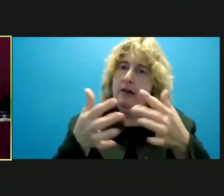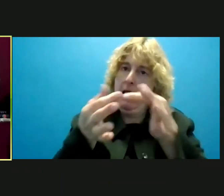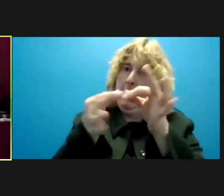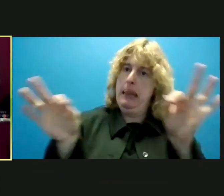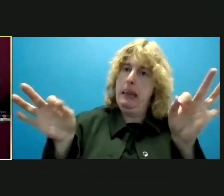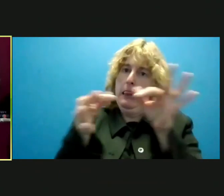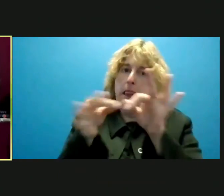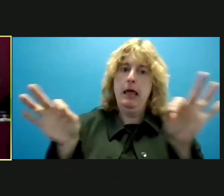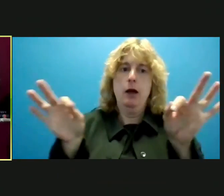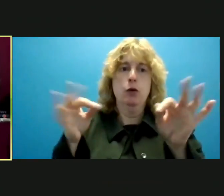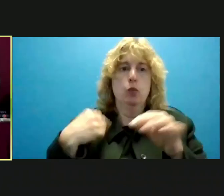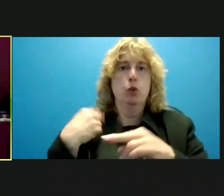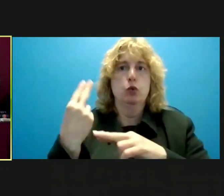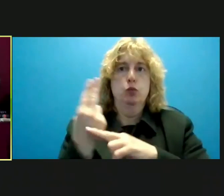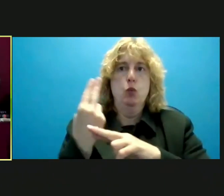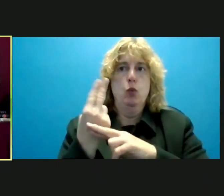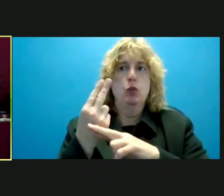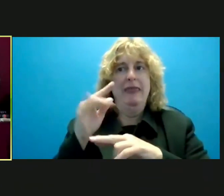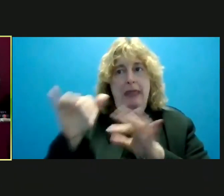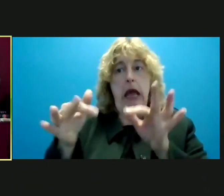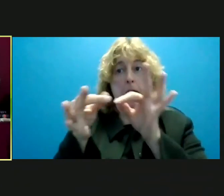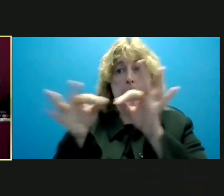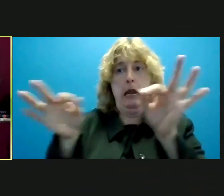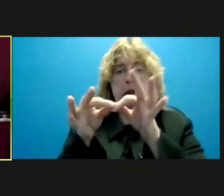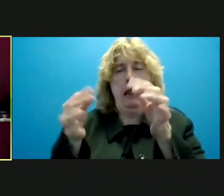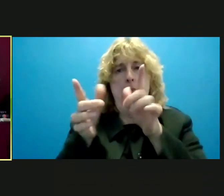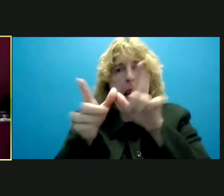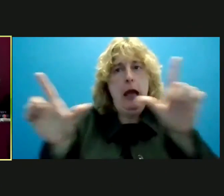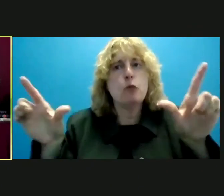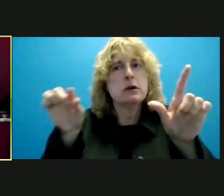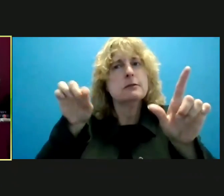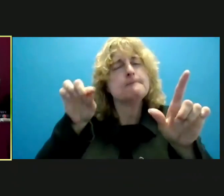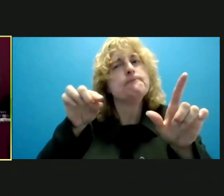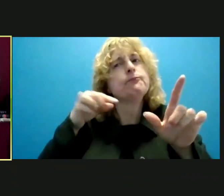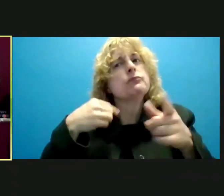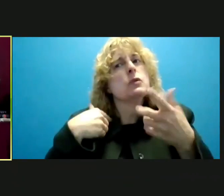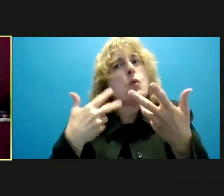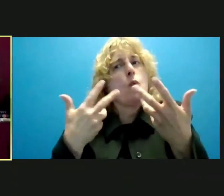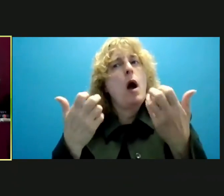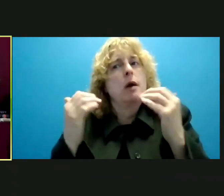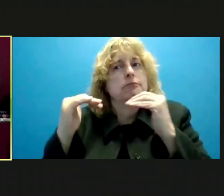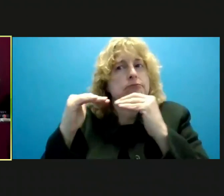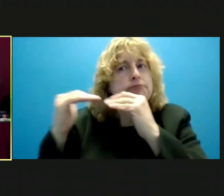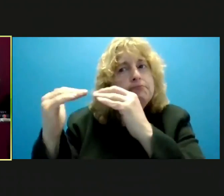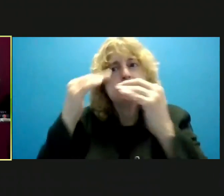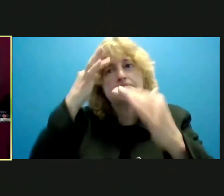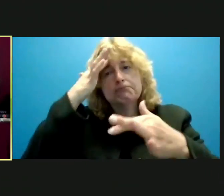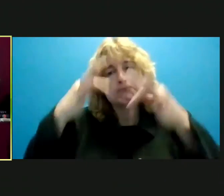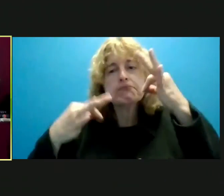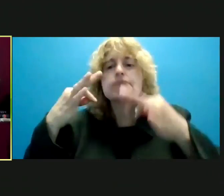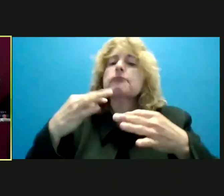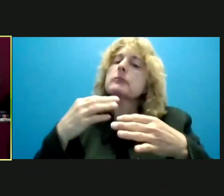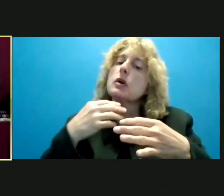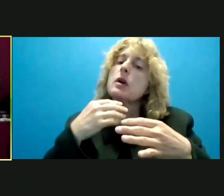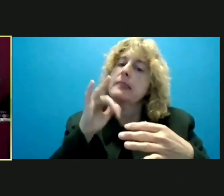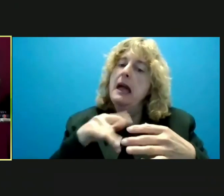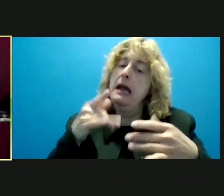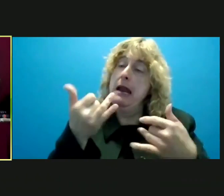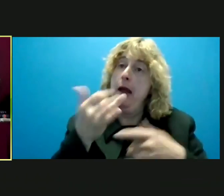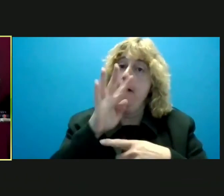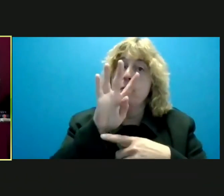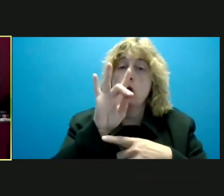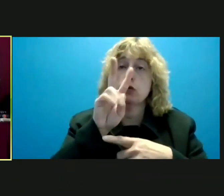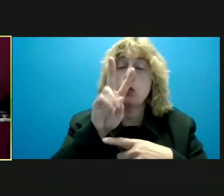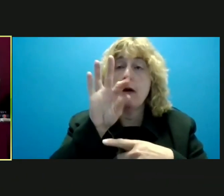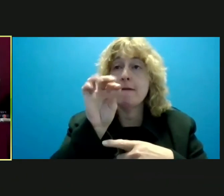that is going on. We want you to learn more about that. 482 Ford, Congress of Communities and others are leading that work.